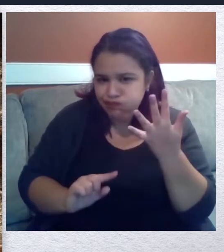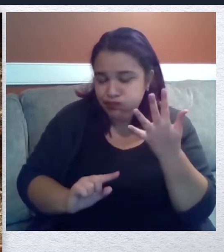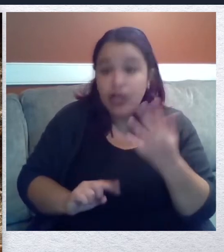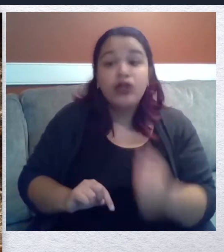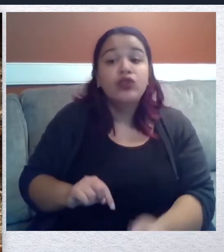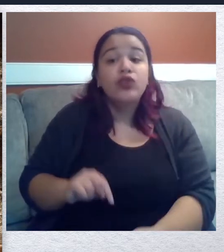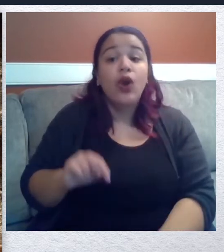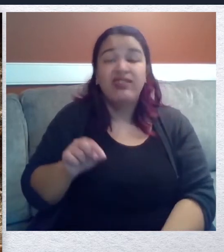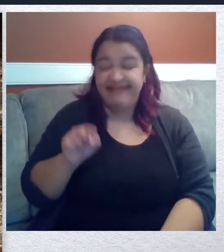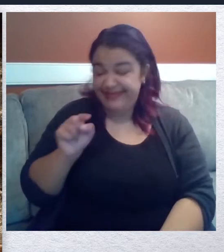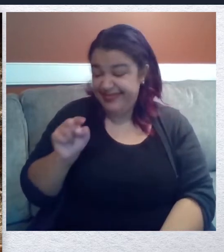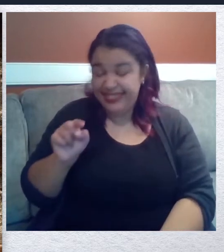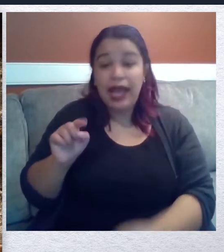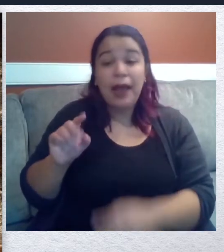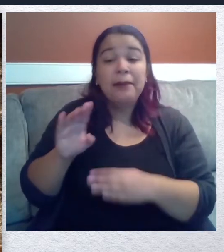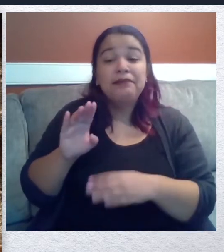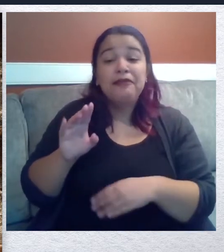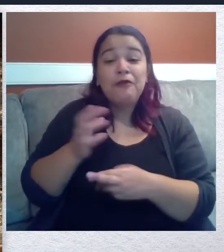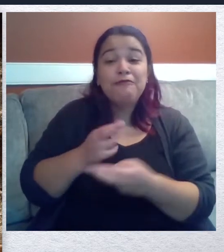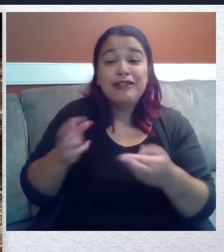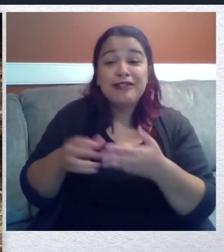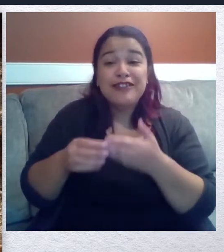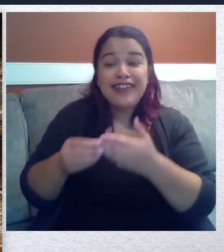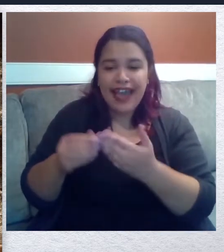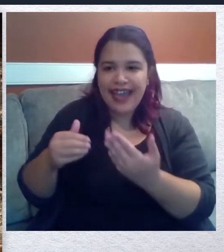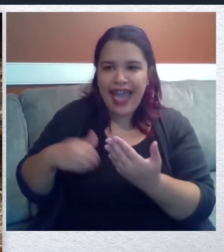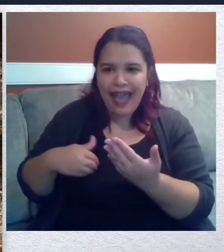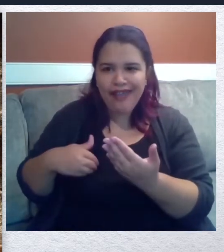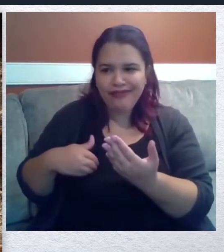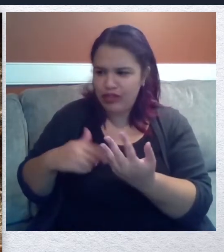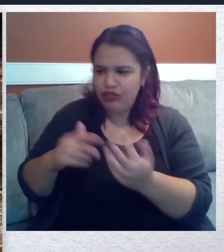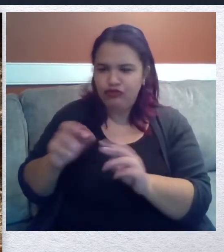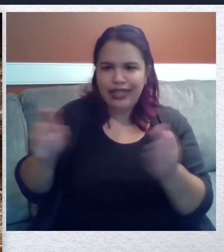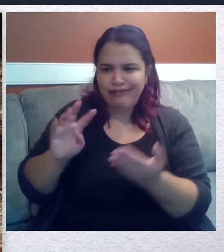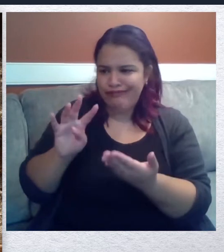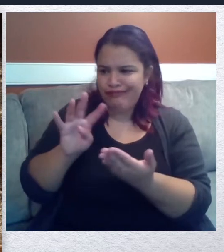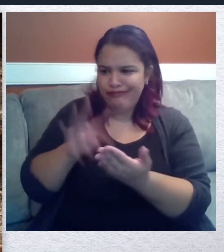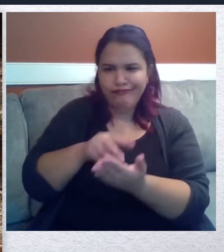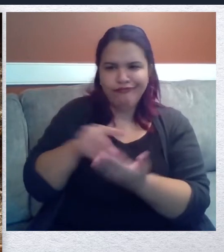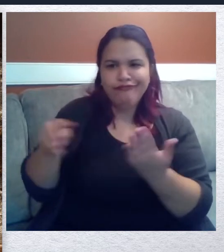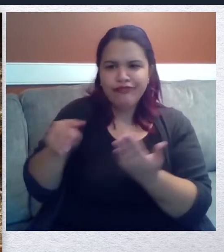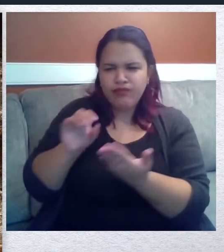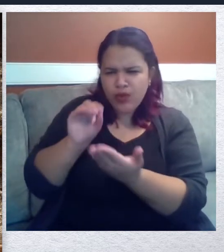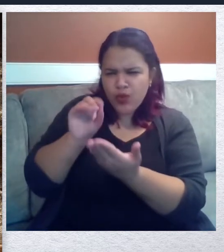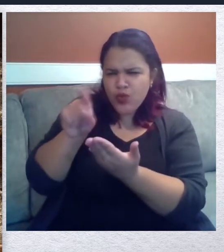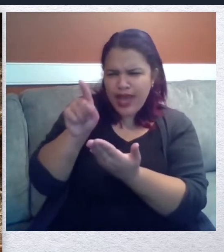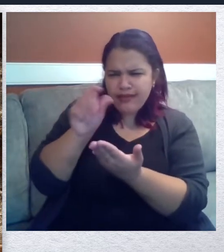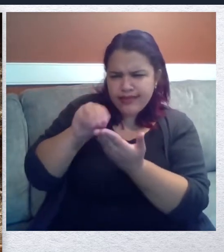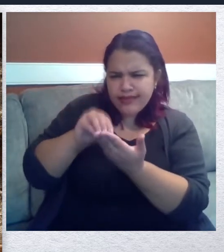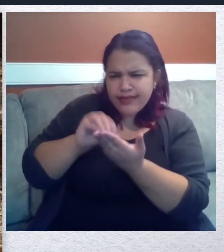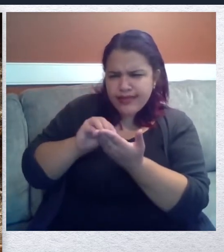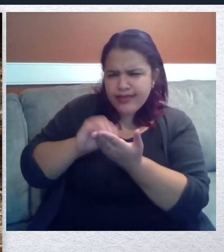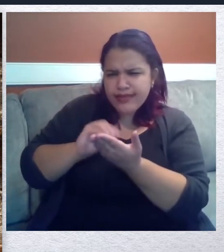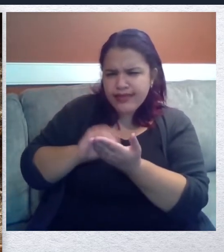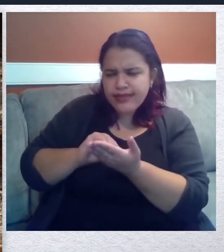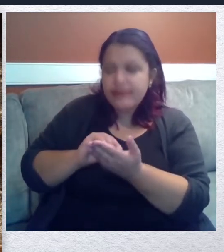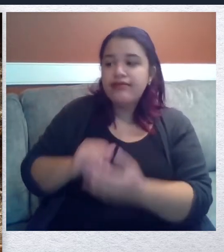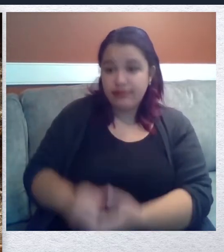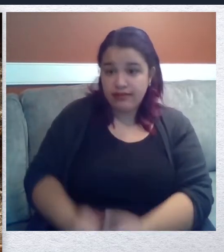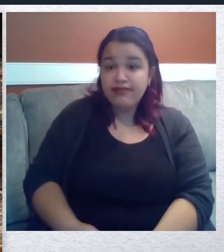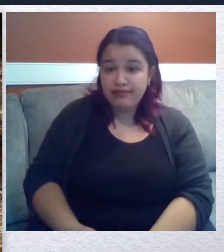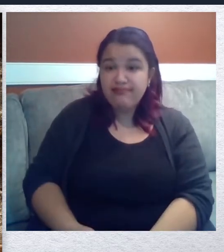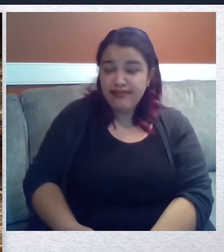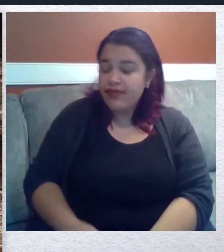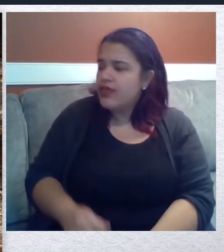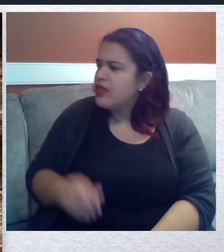to write down your answers. Well, that is helpful. Dennis, you spoke about using the STAR